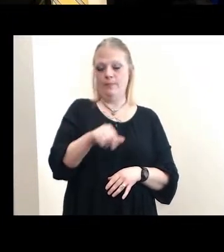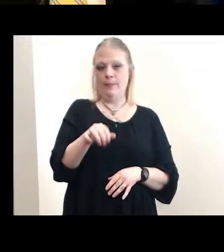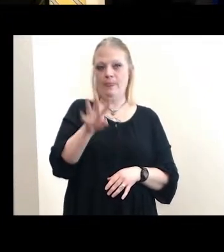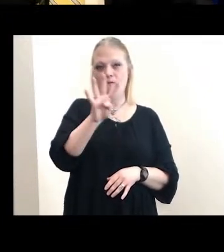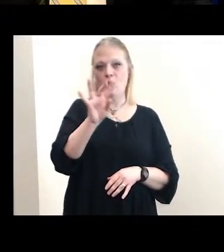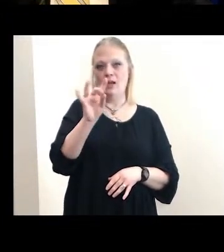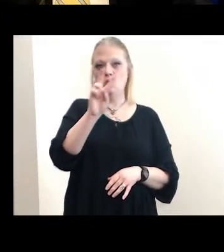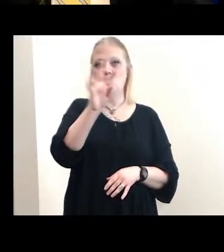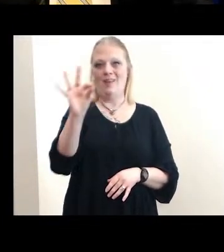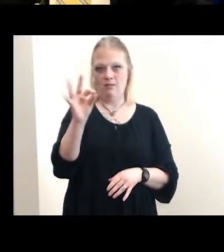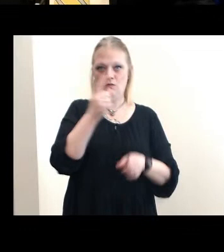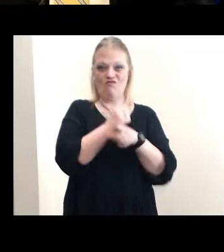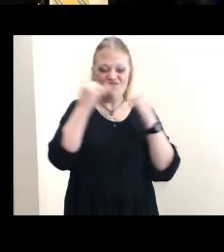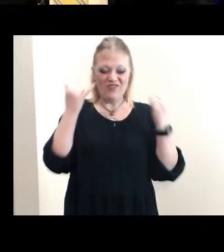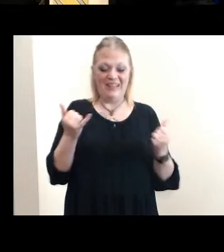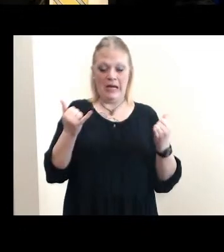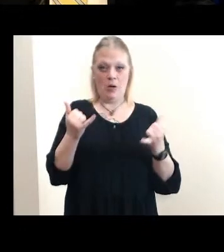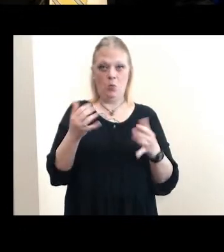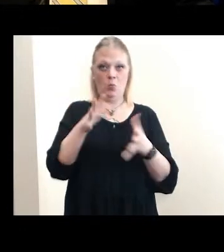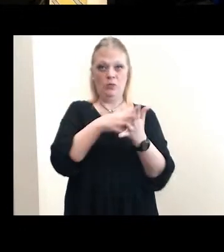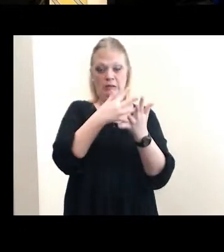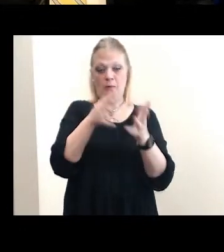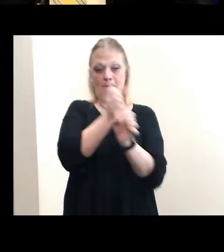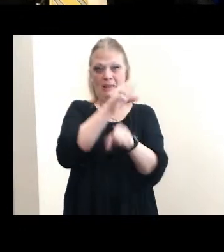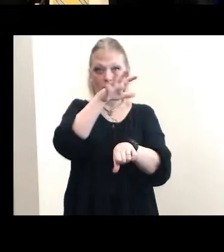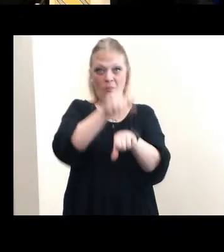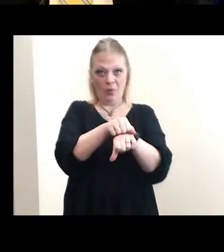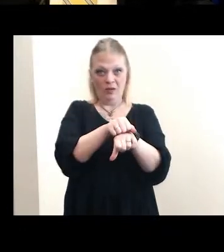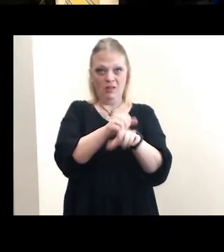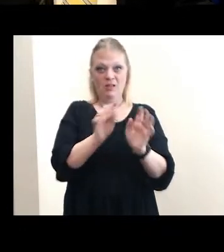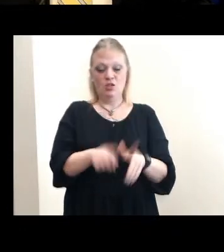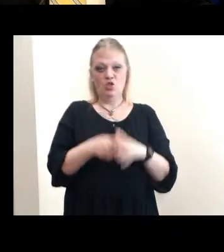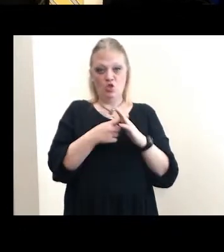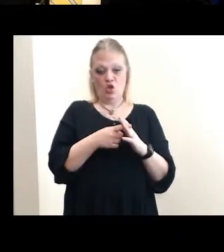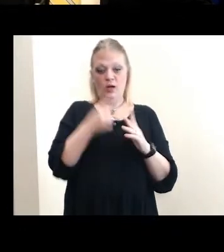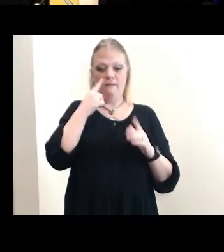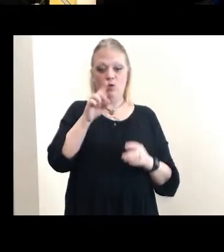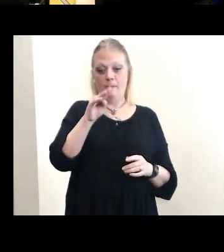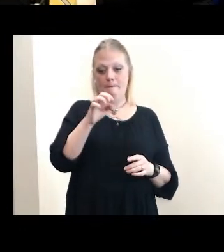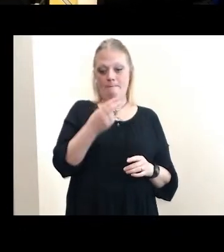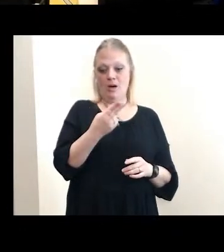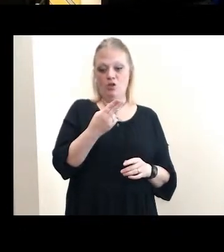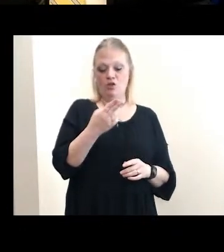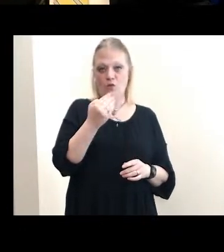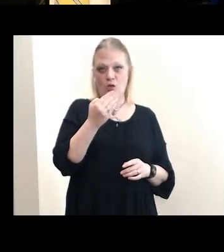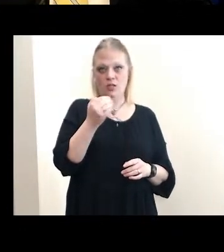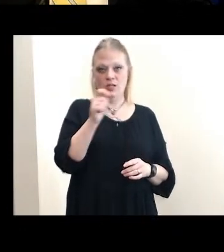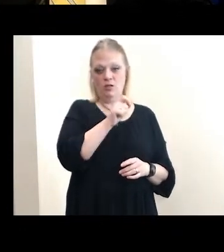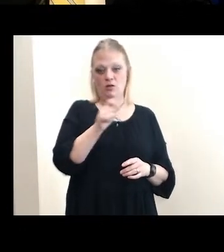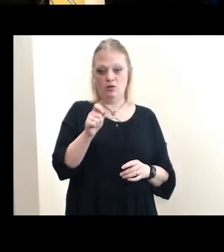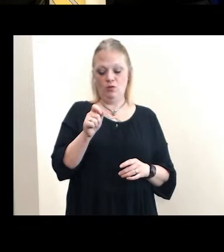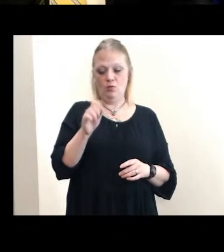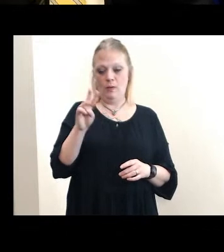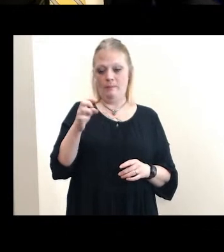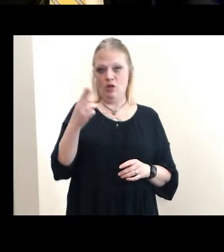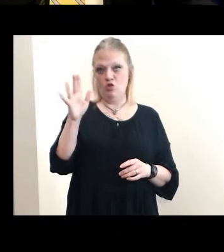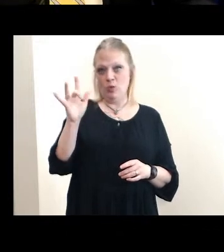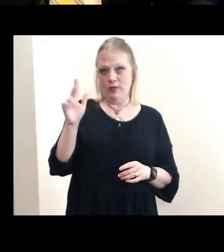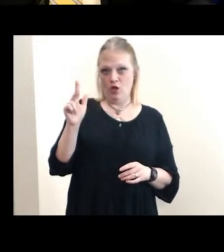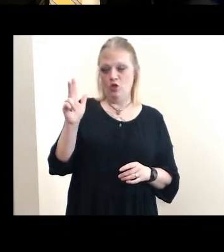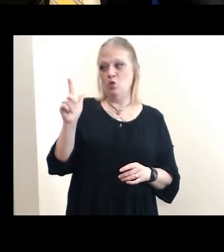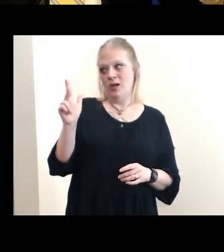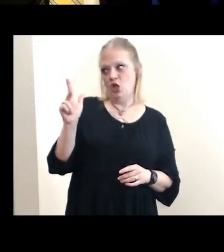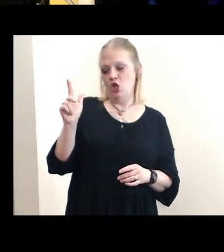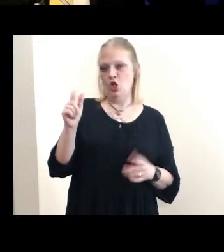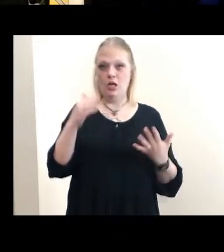1-833-697-4829. Right now, you can schedule an appointment starting on March 14th through for March 23rd, and I know there